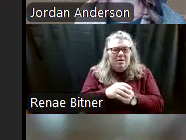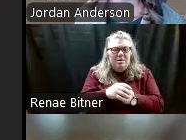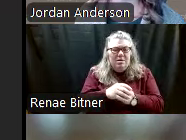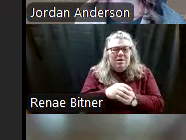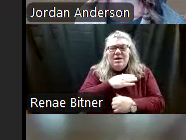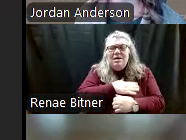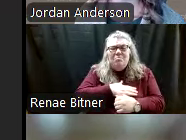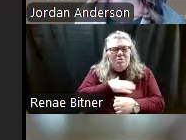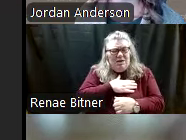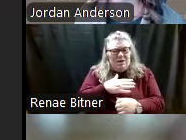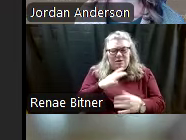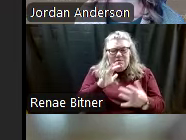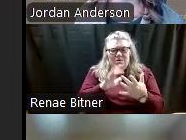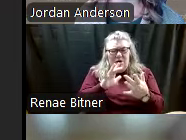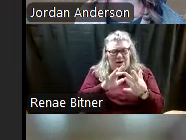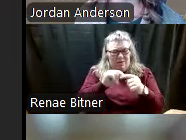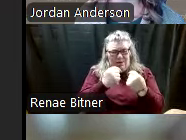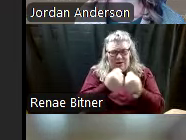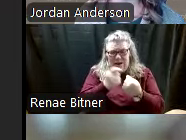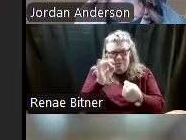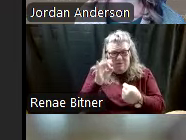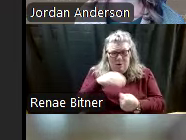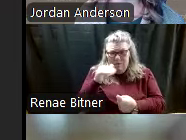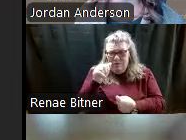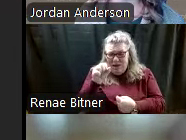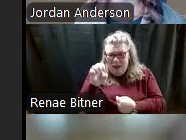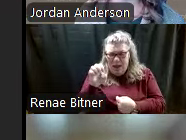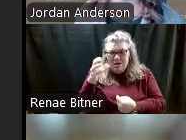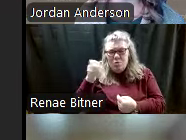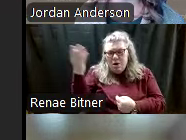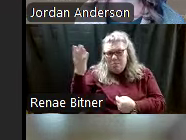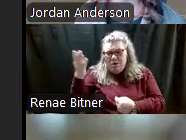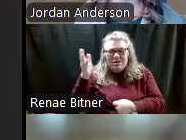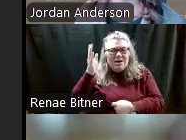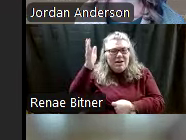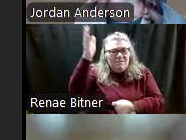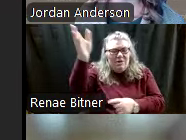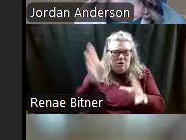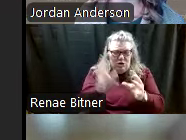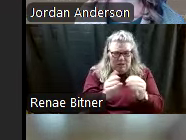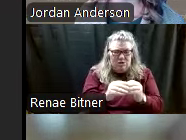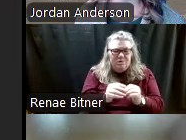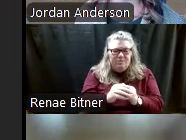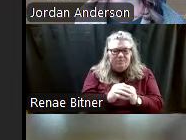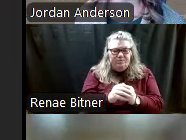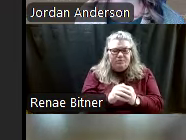Please feel free to reach out to our team if you have a case that you would like to present in an upcoming session.